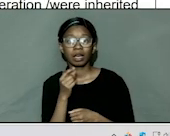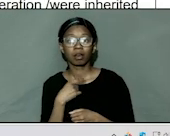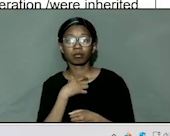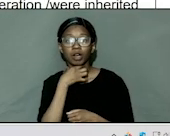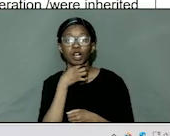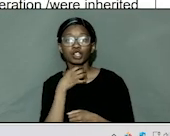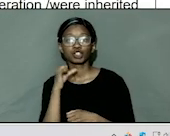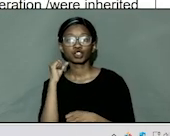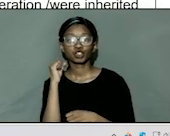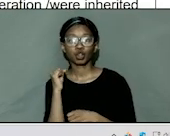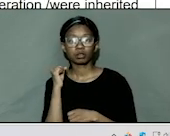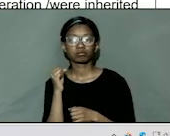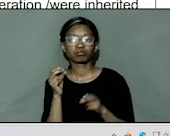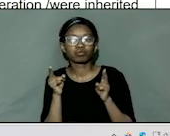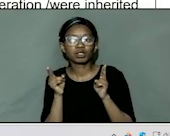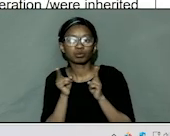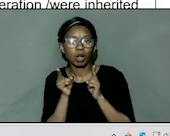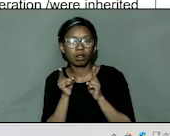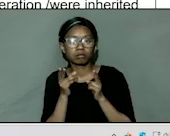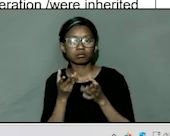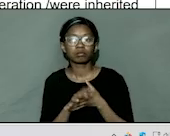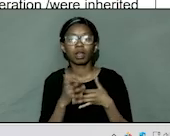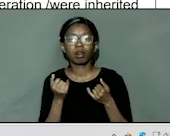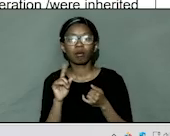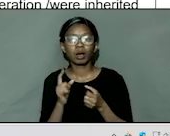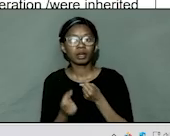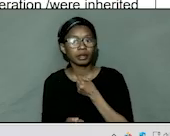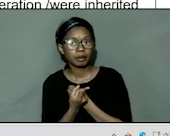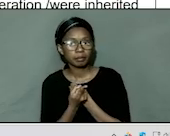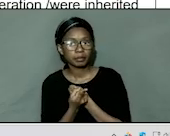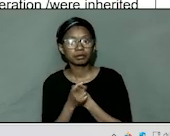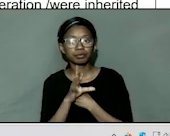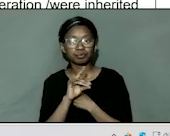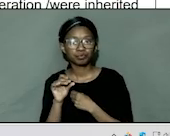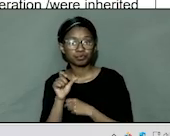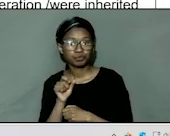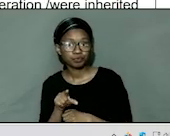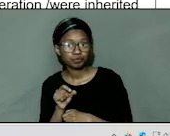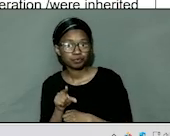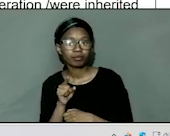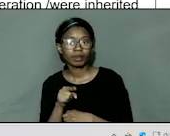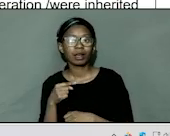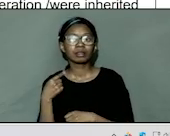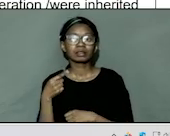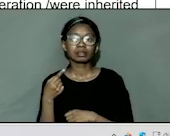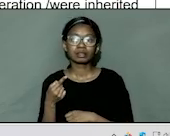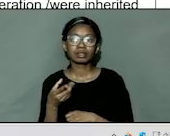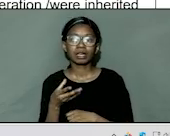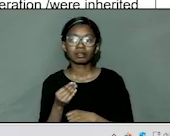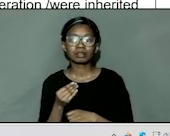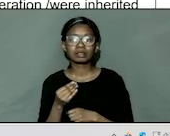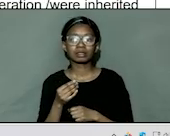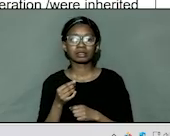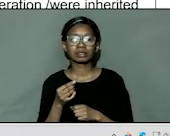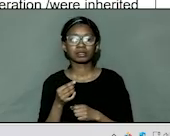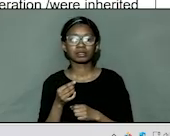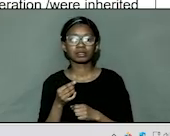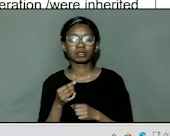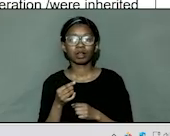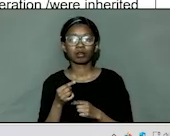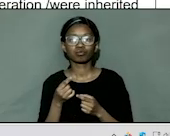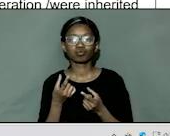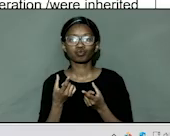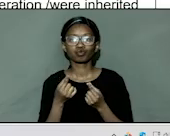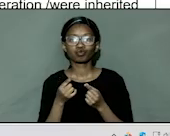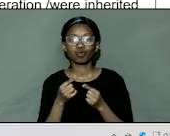originally. What did the organism do? They frequently did what? Stretched their